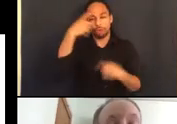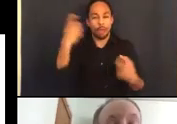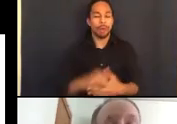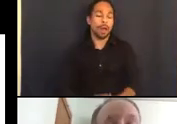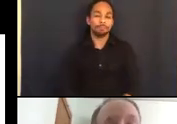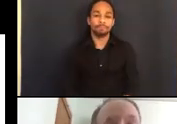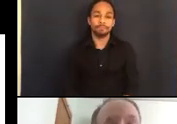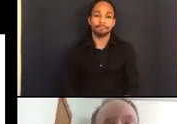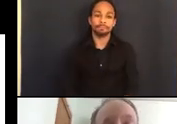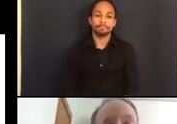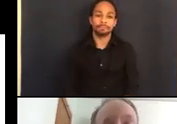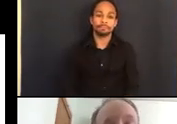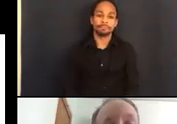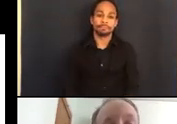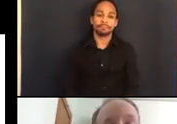So we're a majority